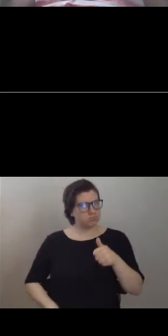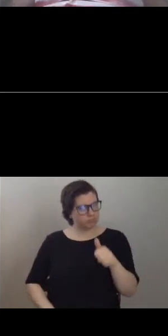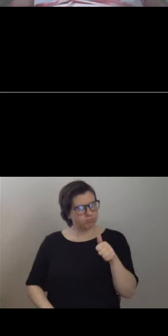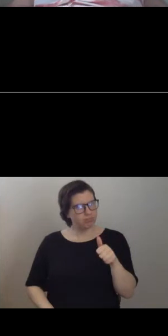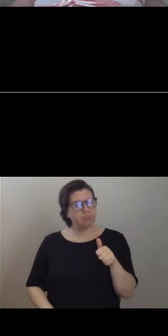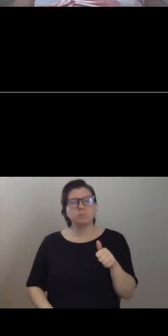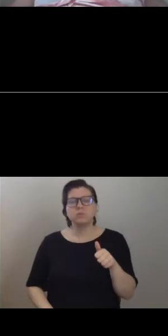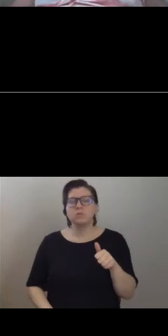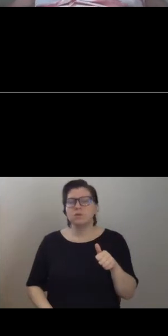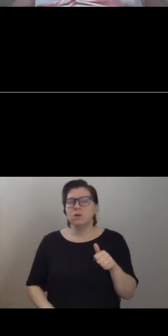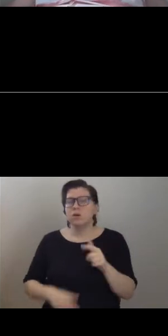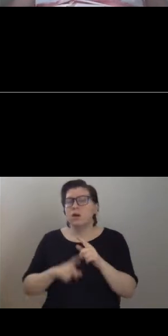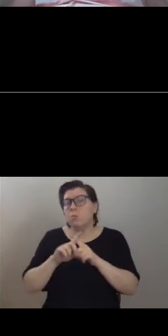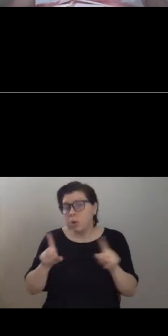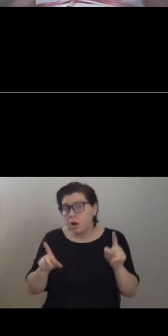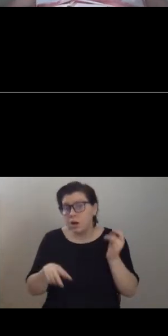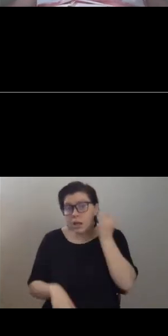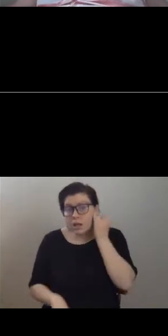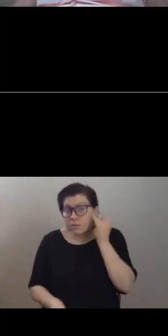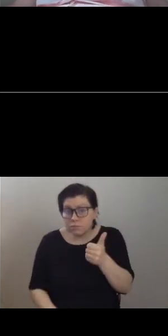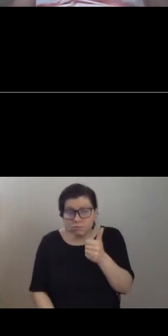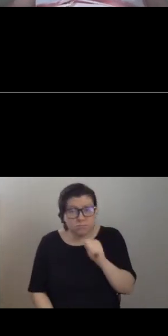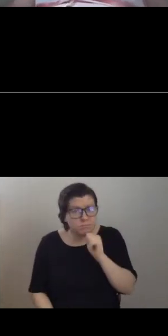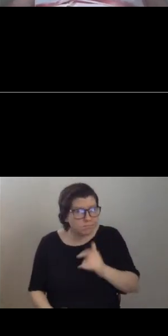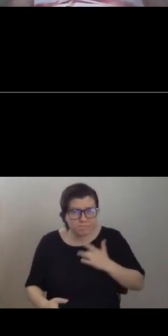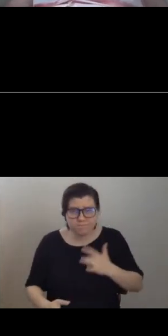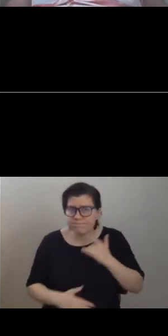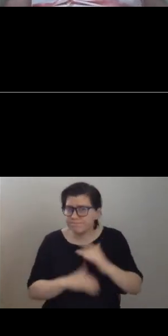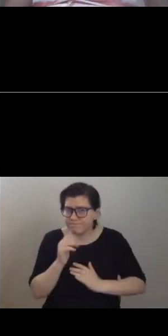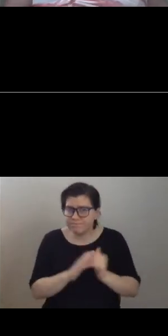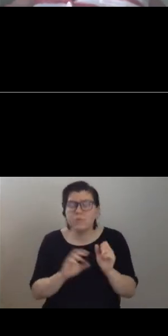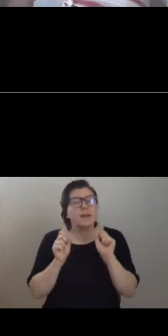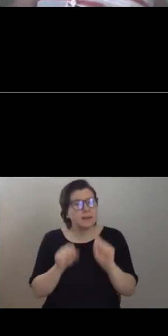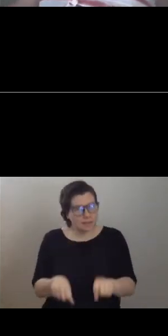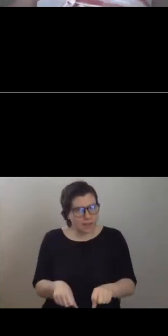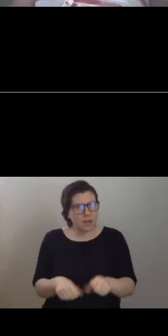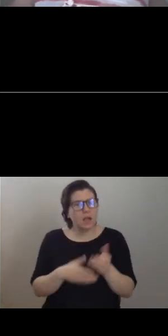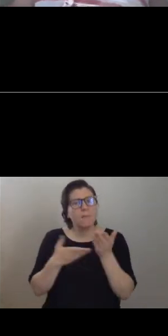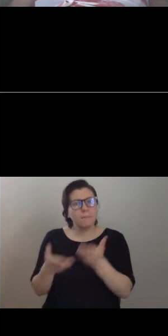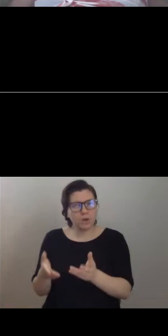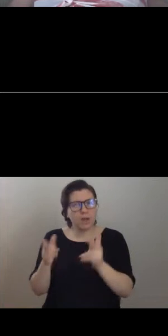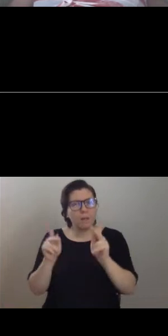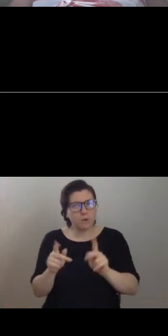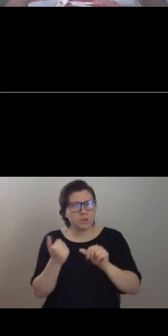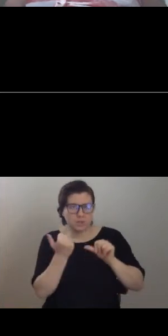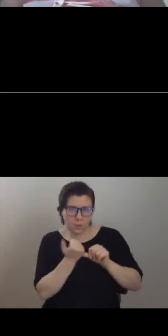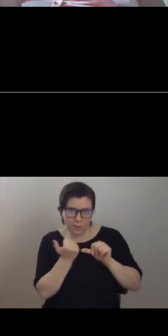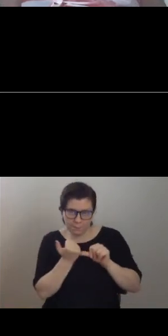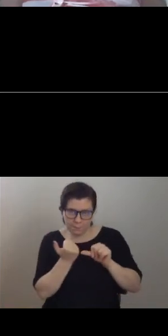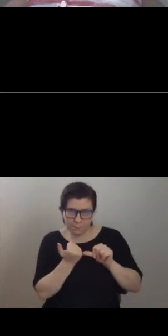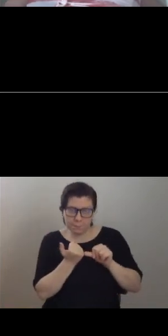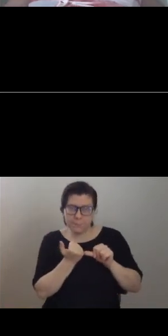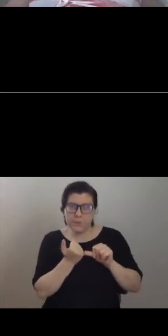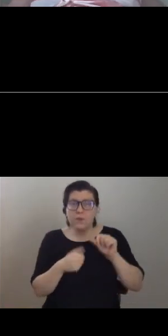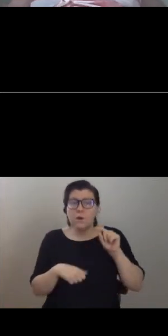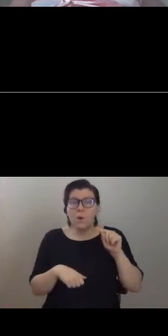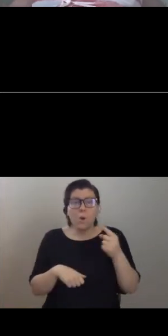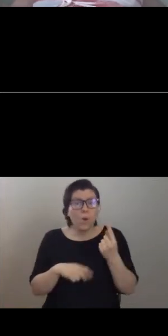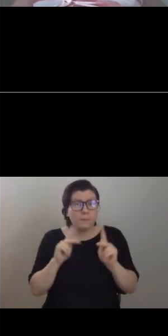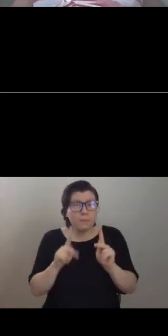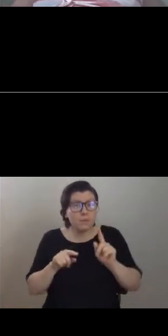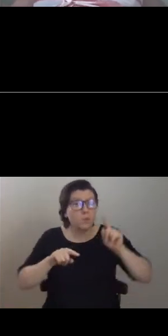comfortable doing that on your own, you can take someone in to assist you. The only people you cannot